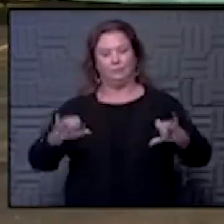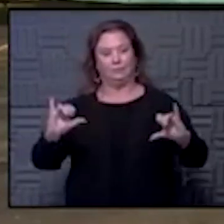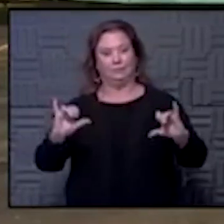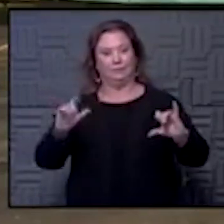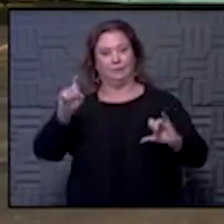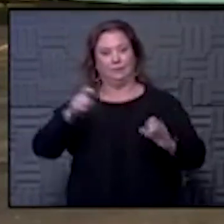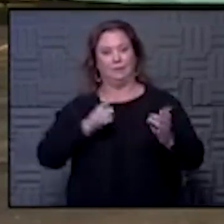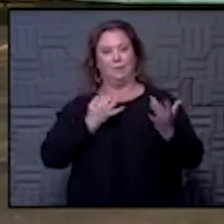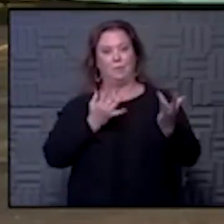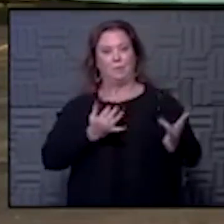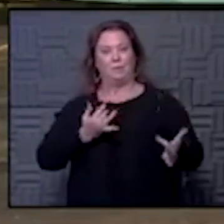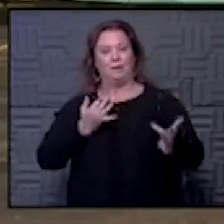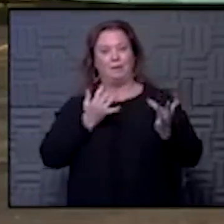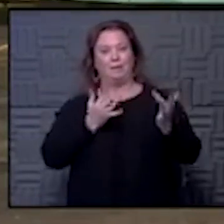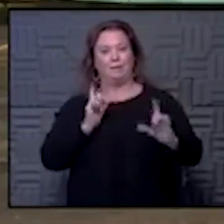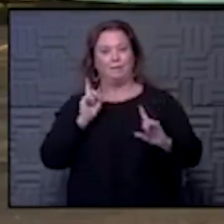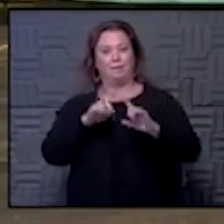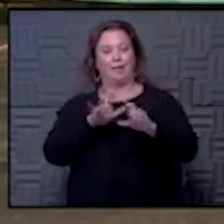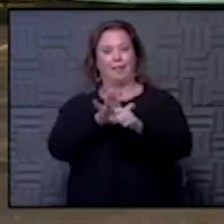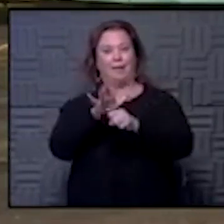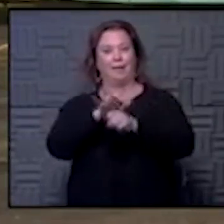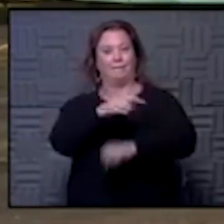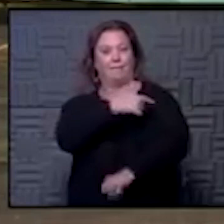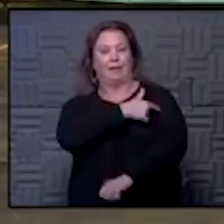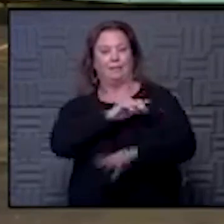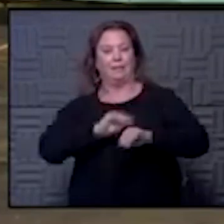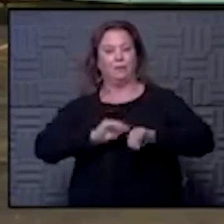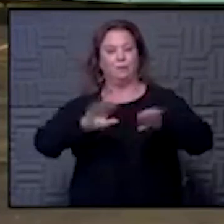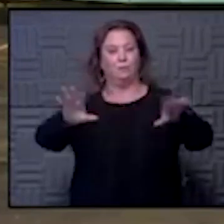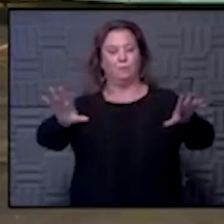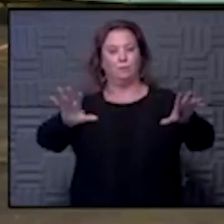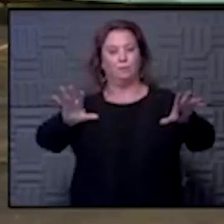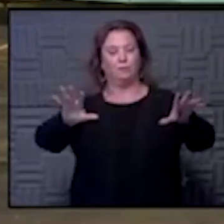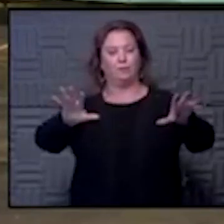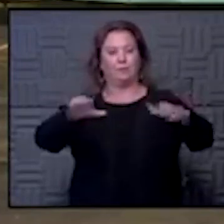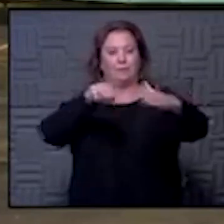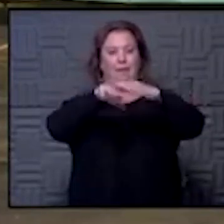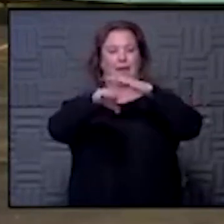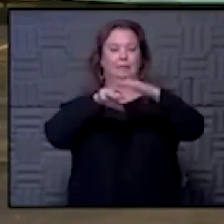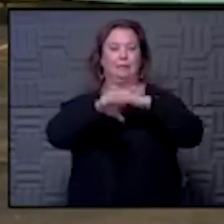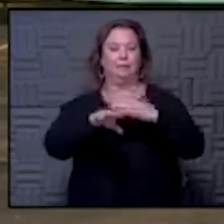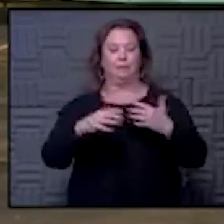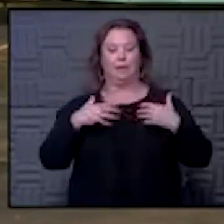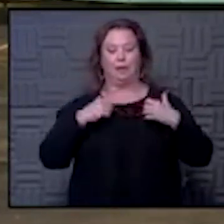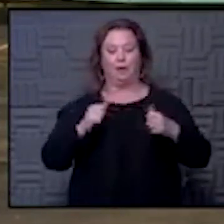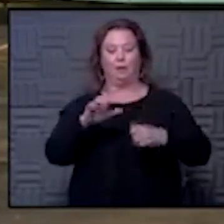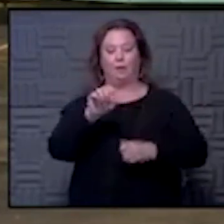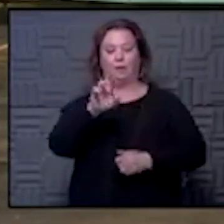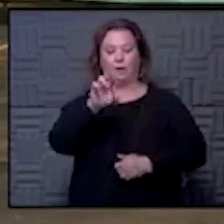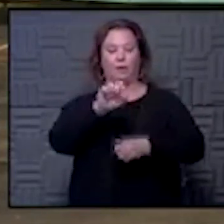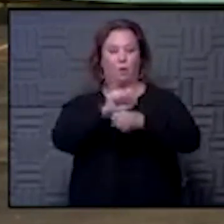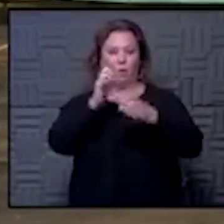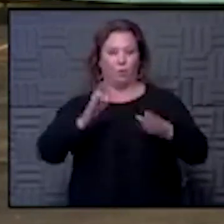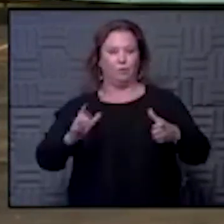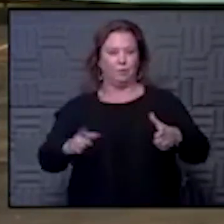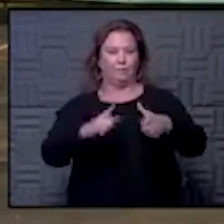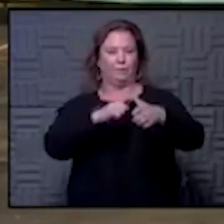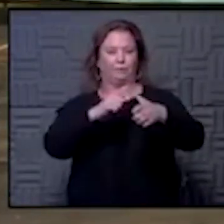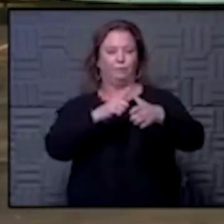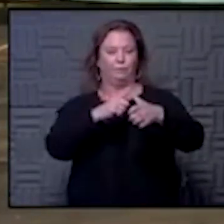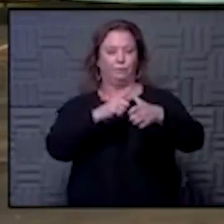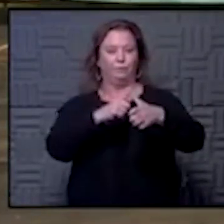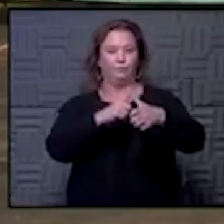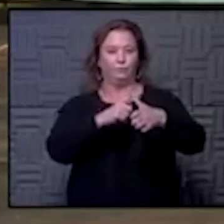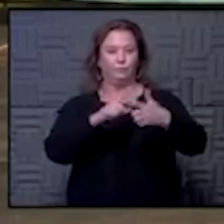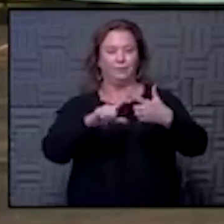to wait until there's enough vaccine distributed to access it. Healthcare workers obviously are going to be a priority, but